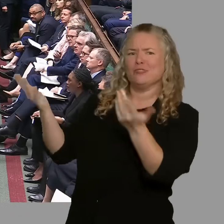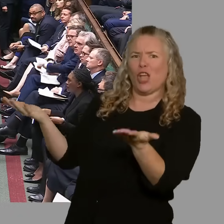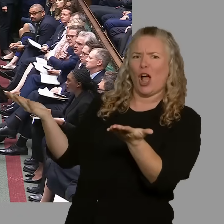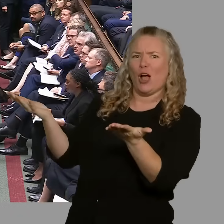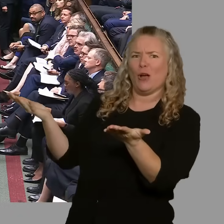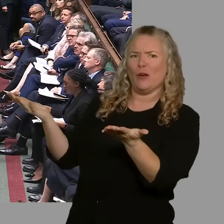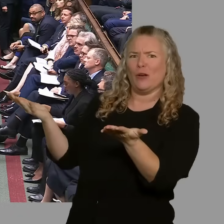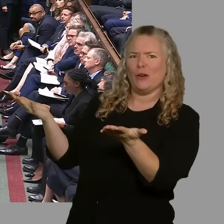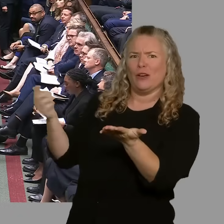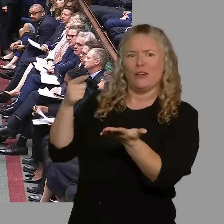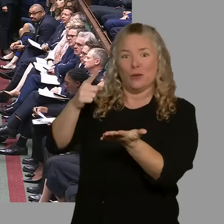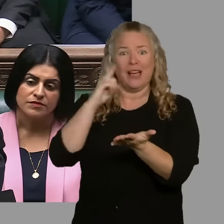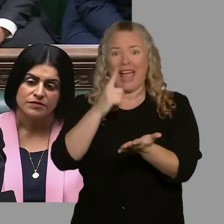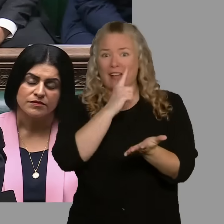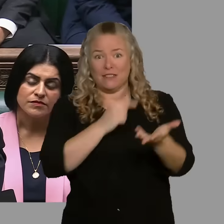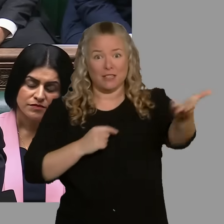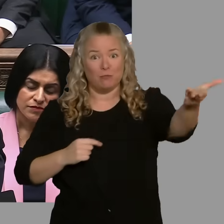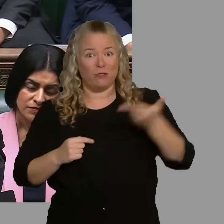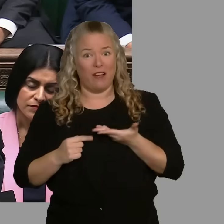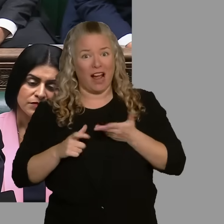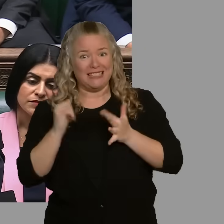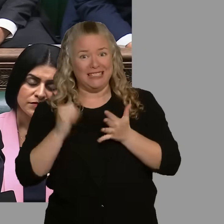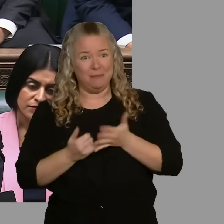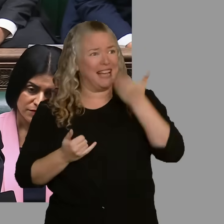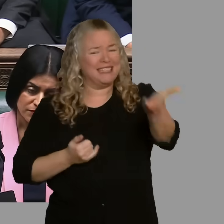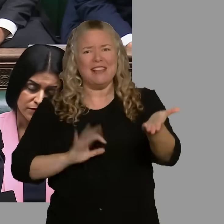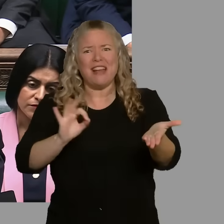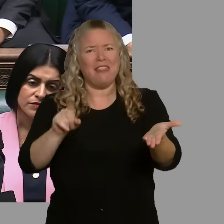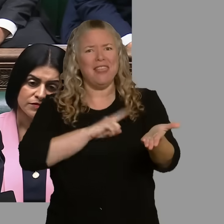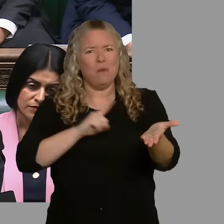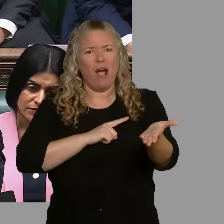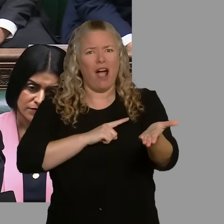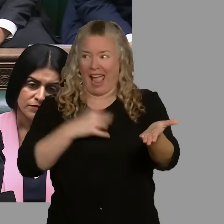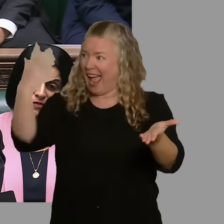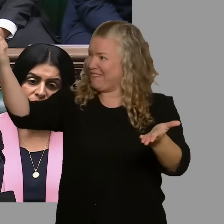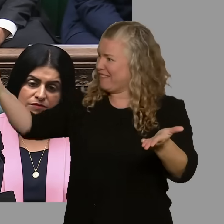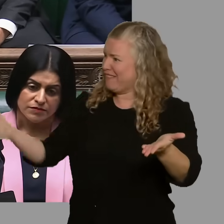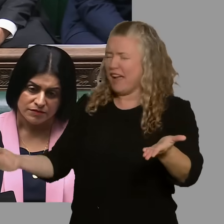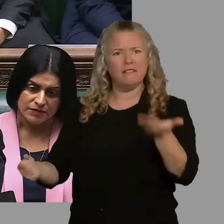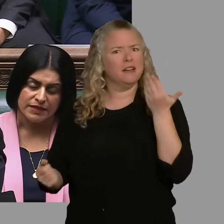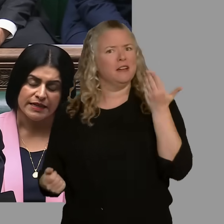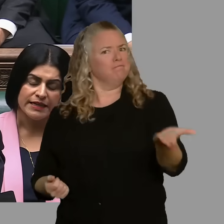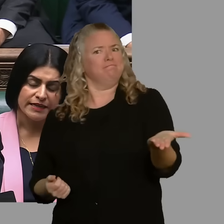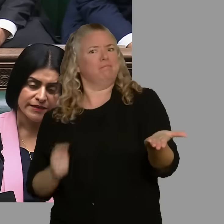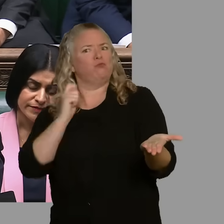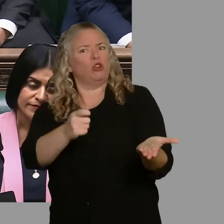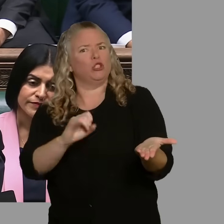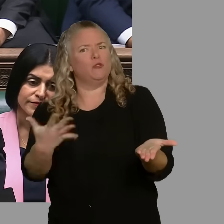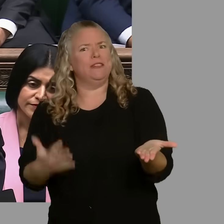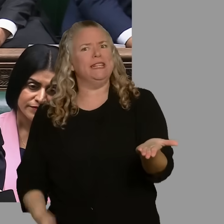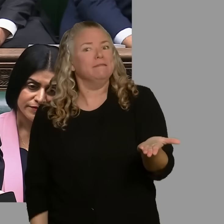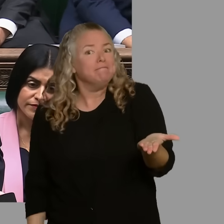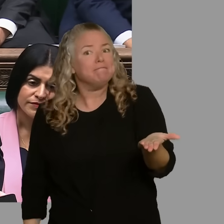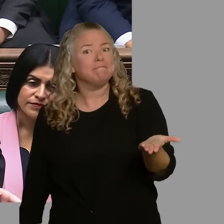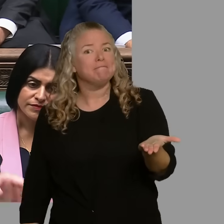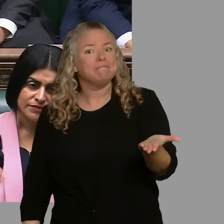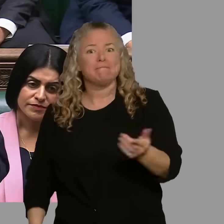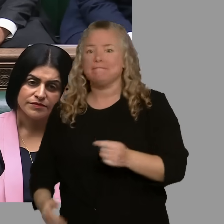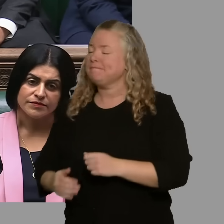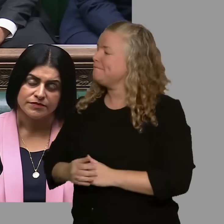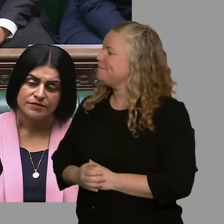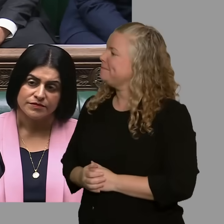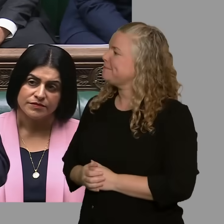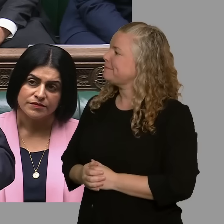The substantive evidence was provided in 2023 by the previous government. That is when the witness statement was